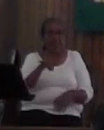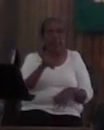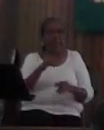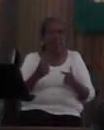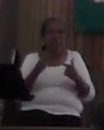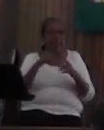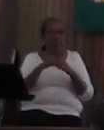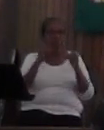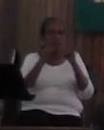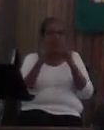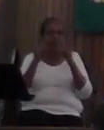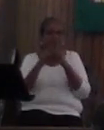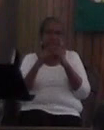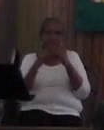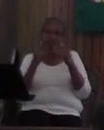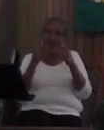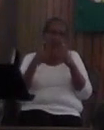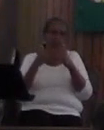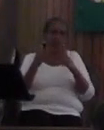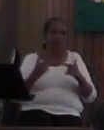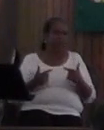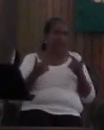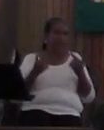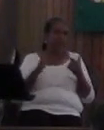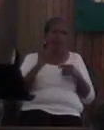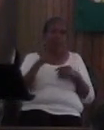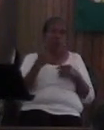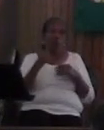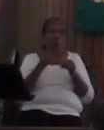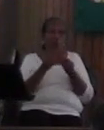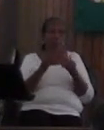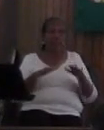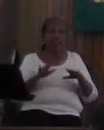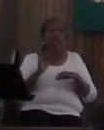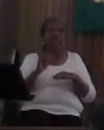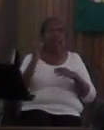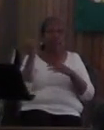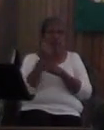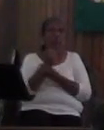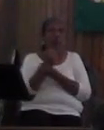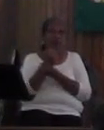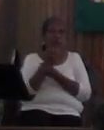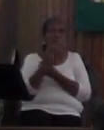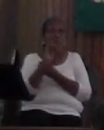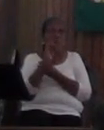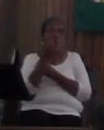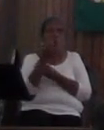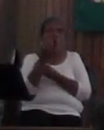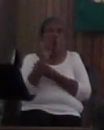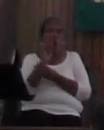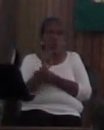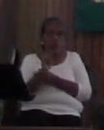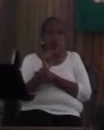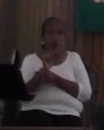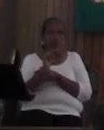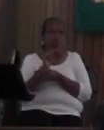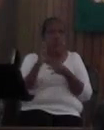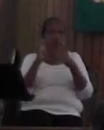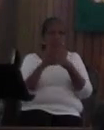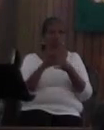rest of their lives. And the only land that Abraham owned there was Sarah's tomb.